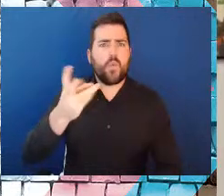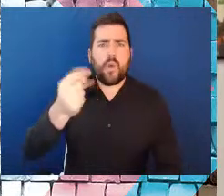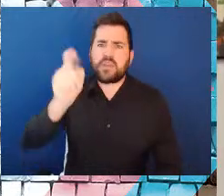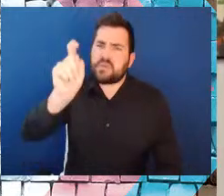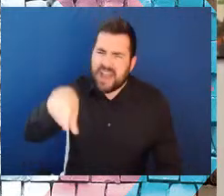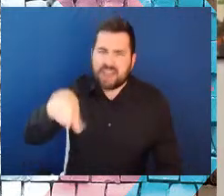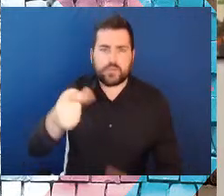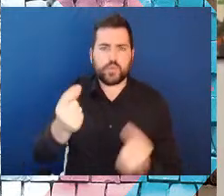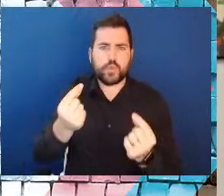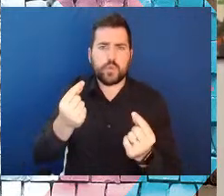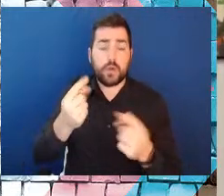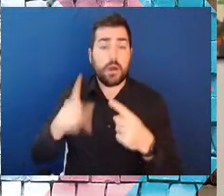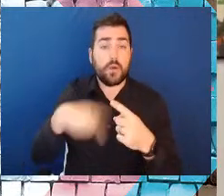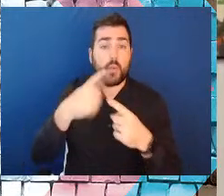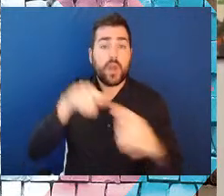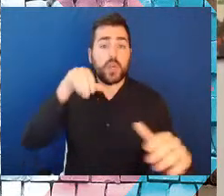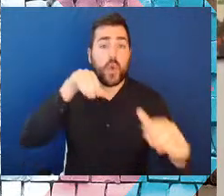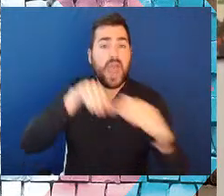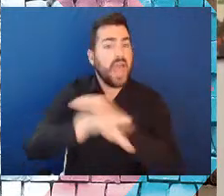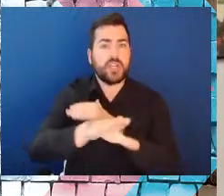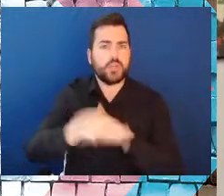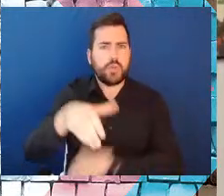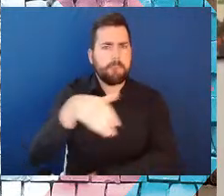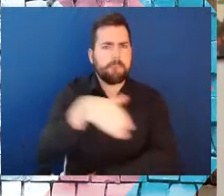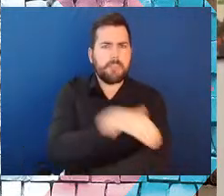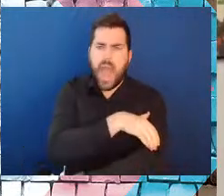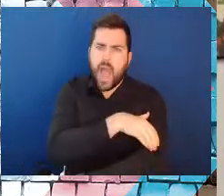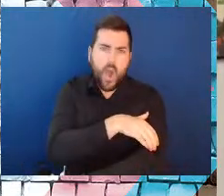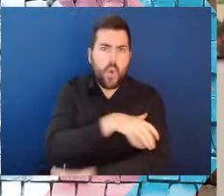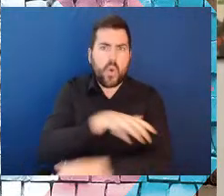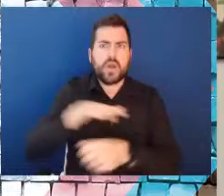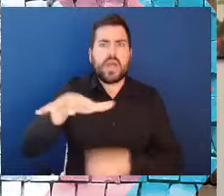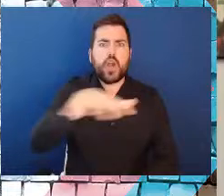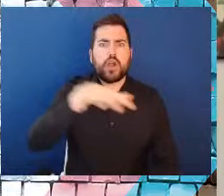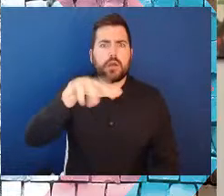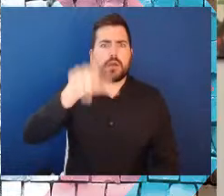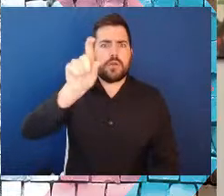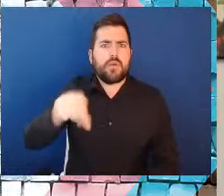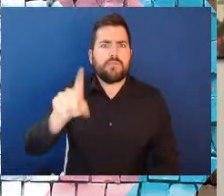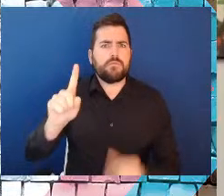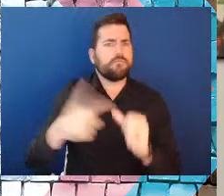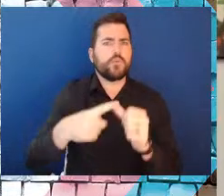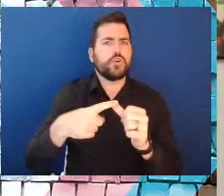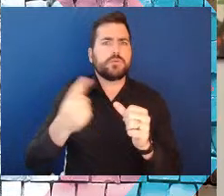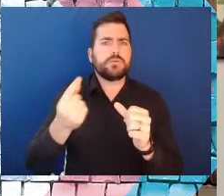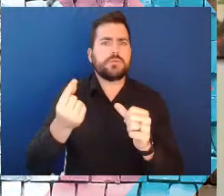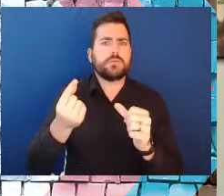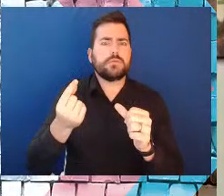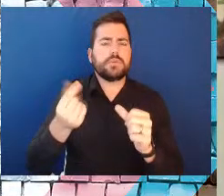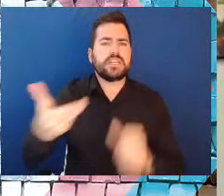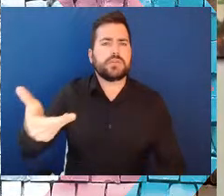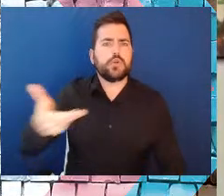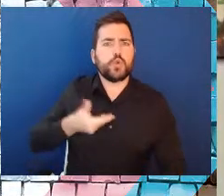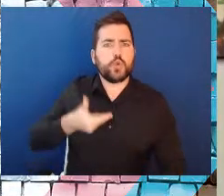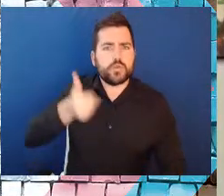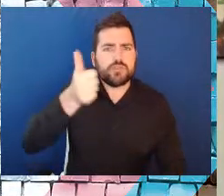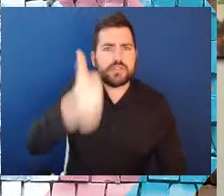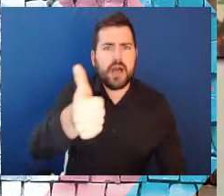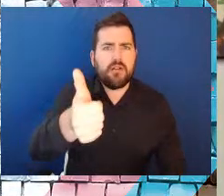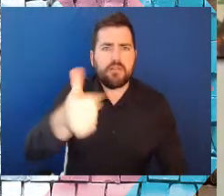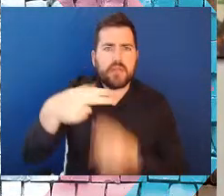Into a great, powerful space, you must introduce yourself and give yourself a name. And